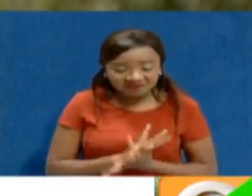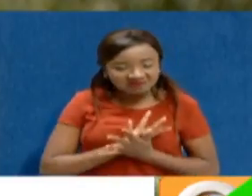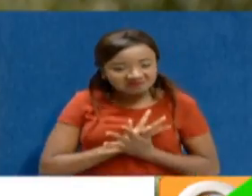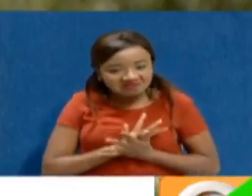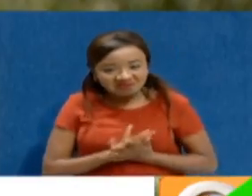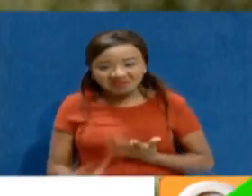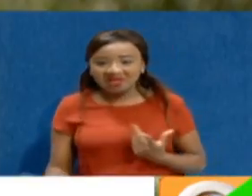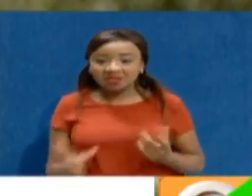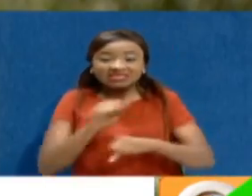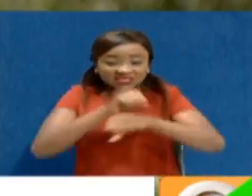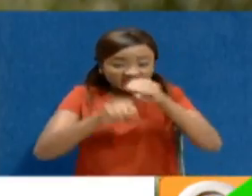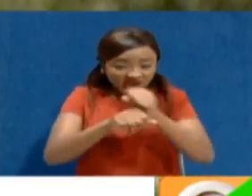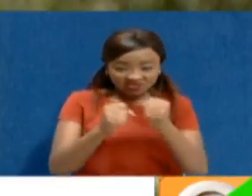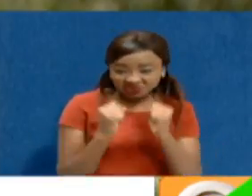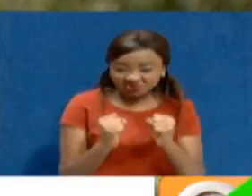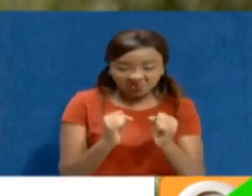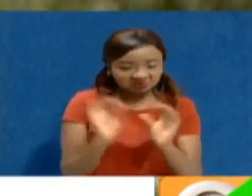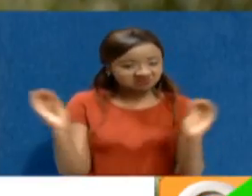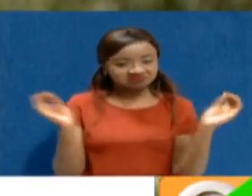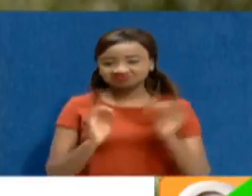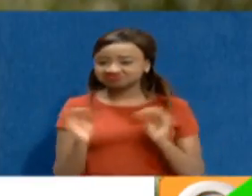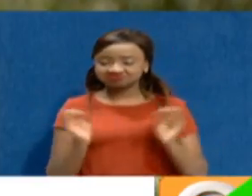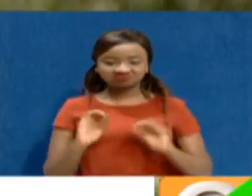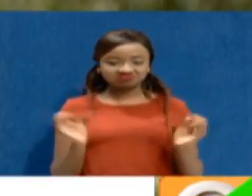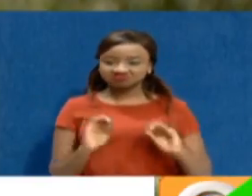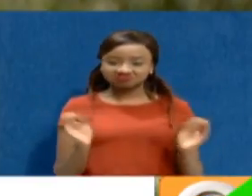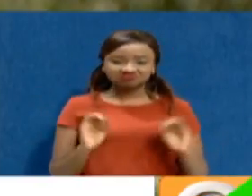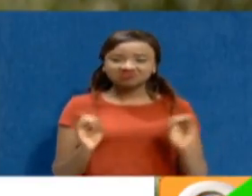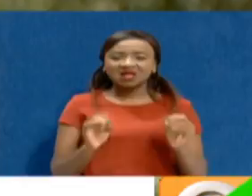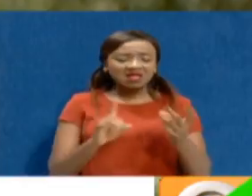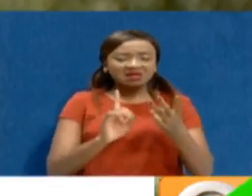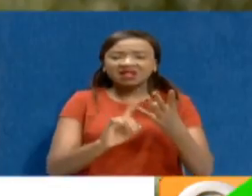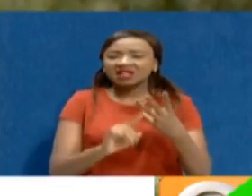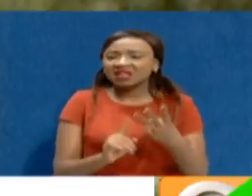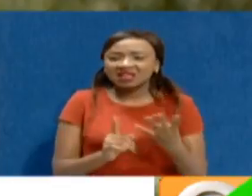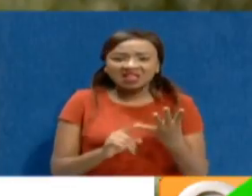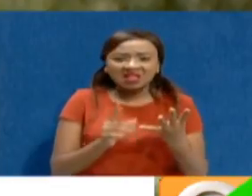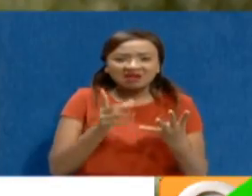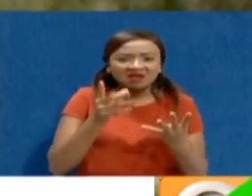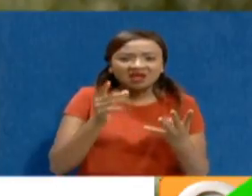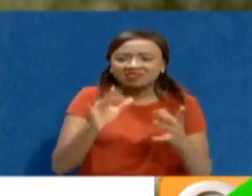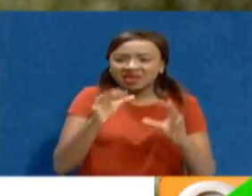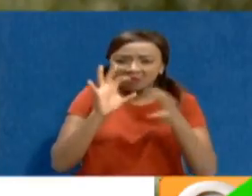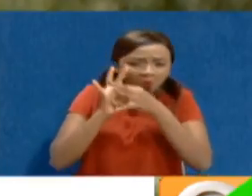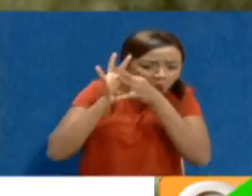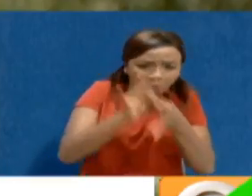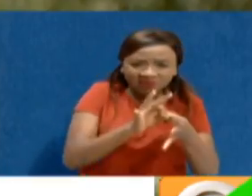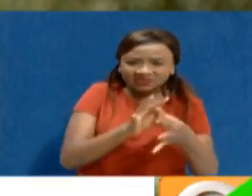less well structured, less learned, less